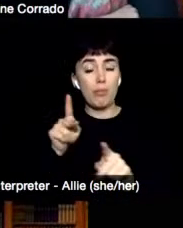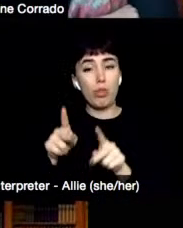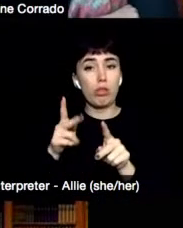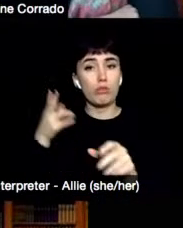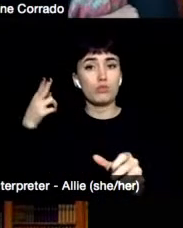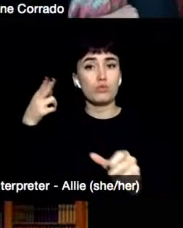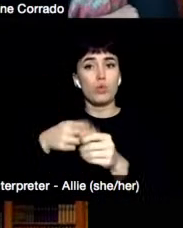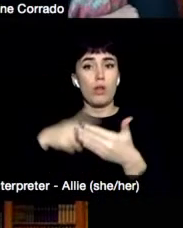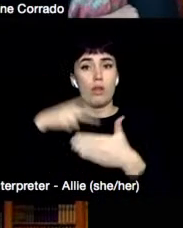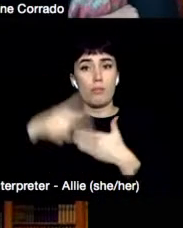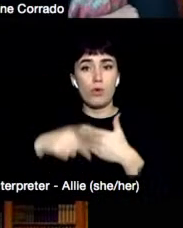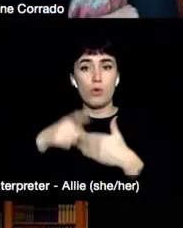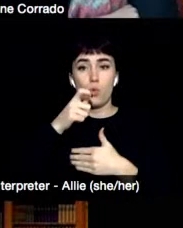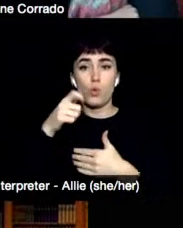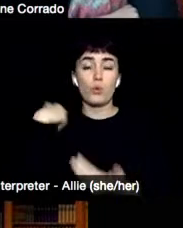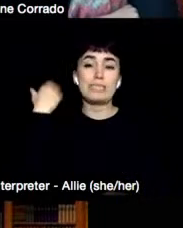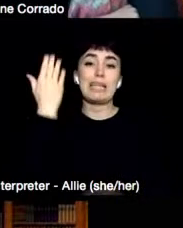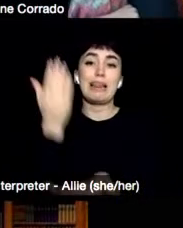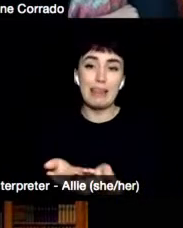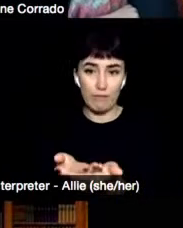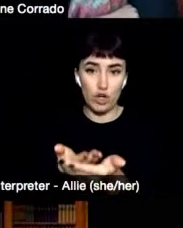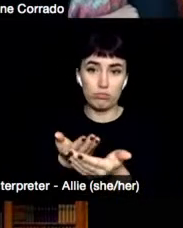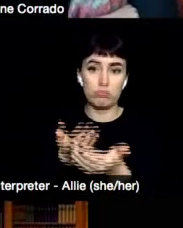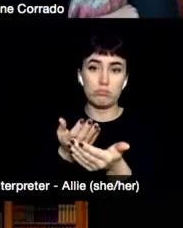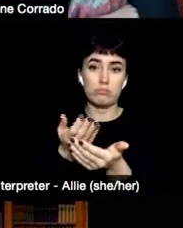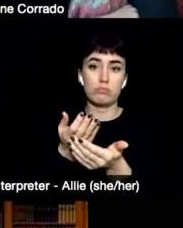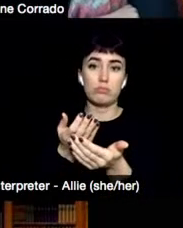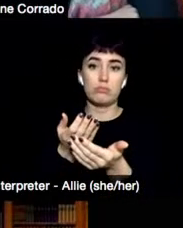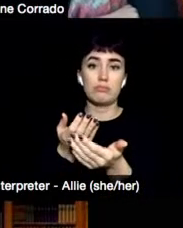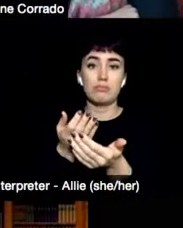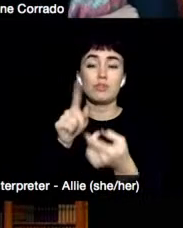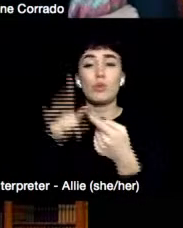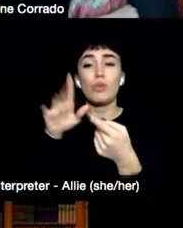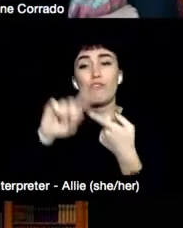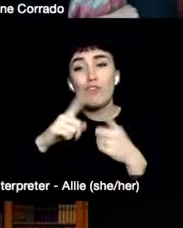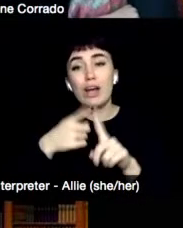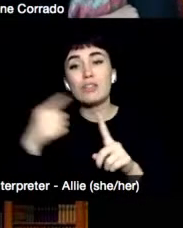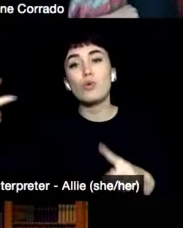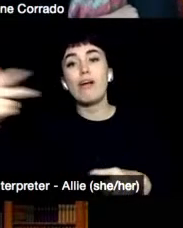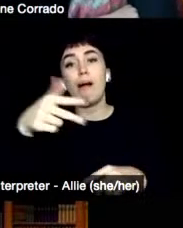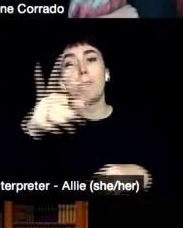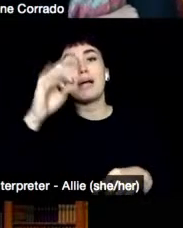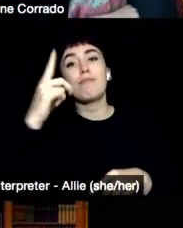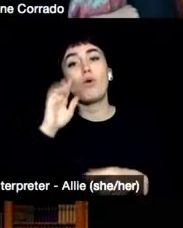who are delivering those to their friends in the program.